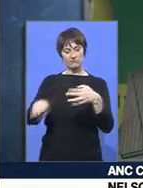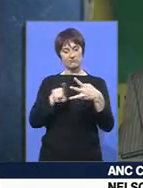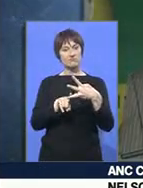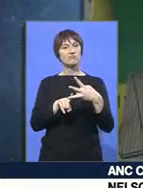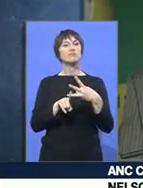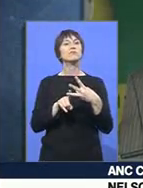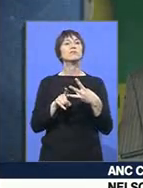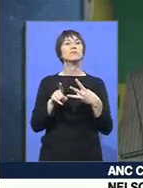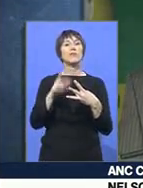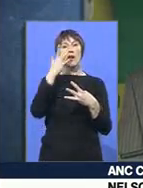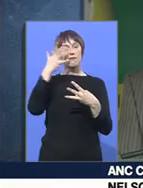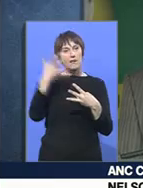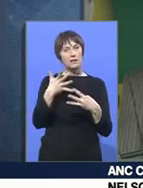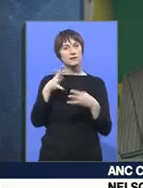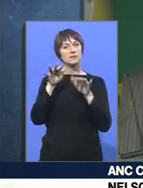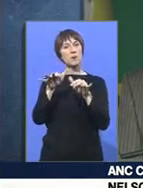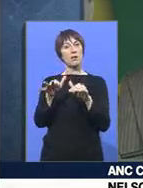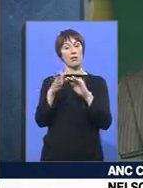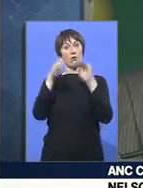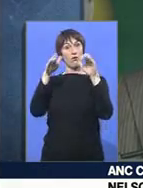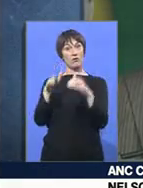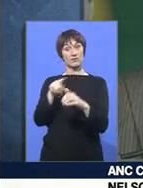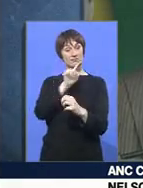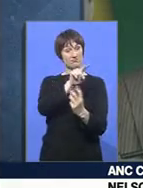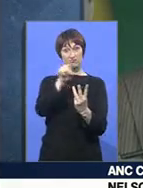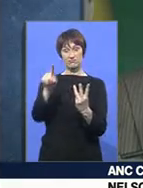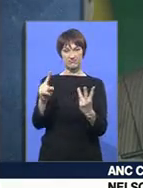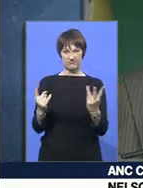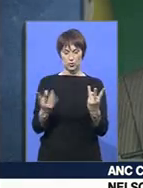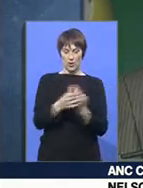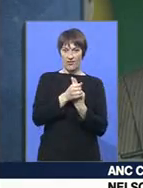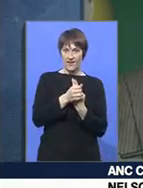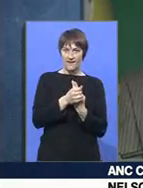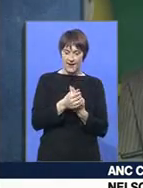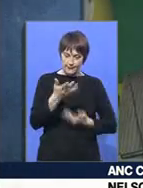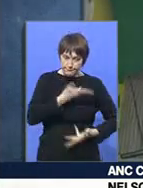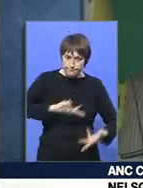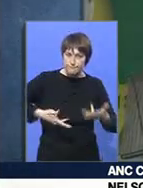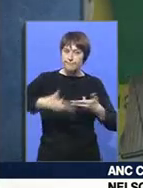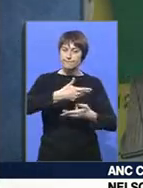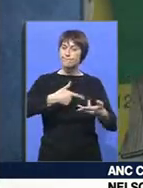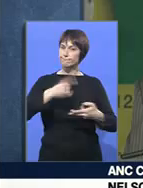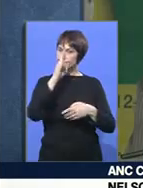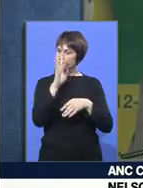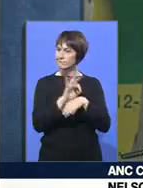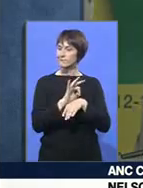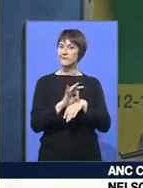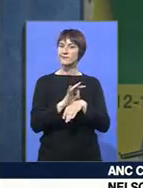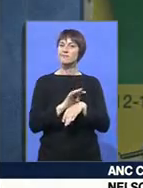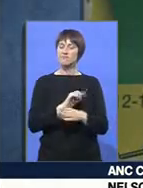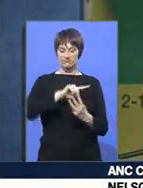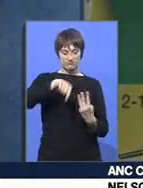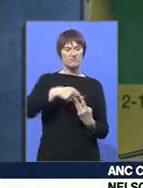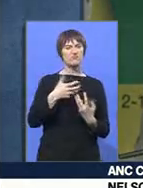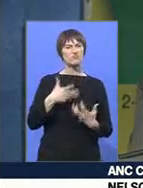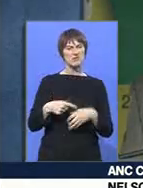and the Colored People's Congress. Thus began the forging of a united